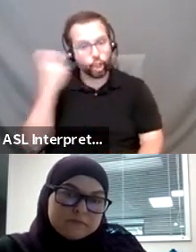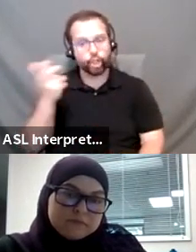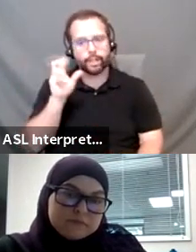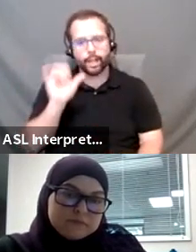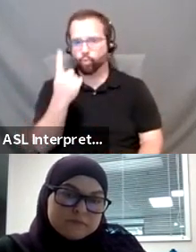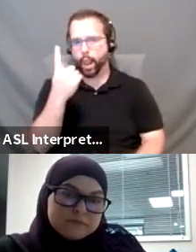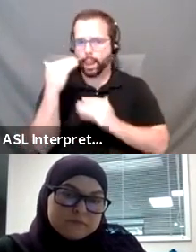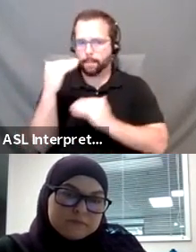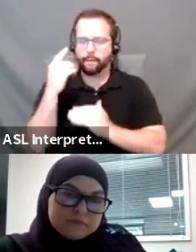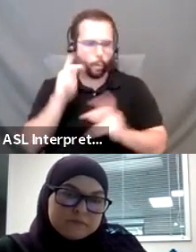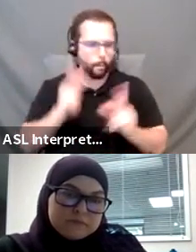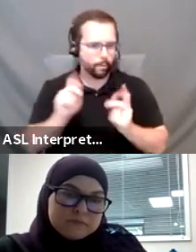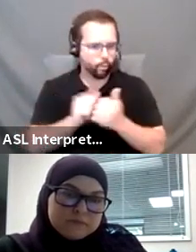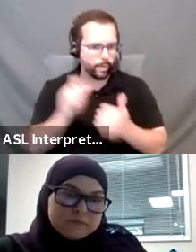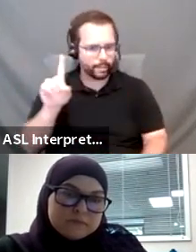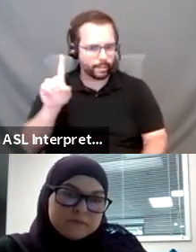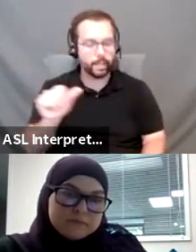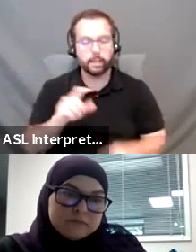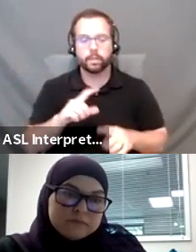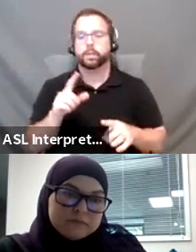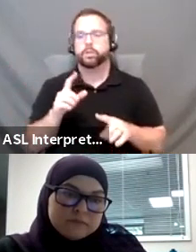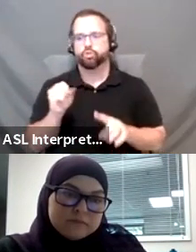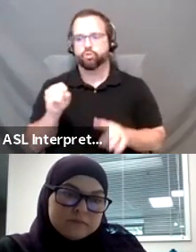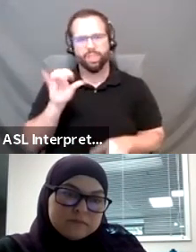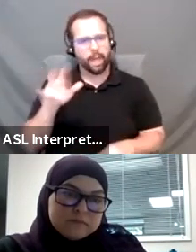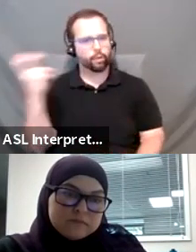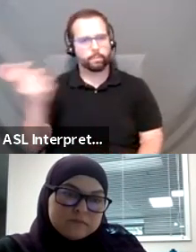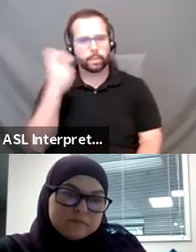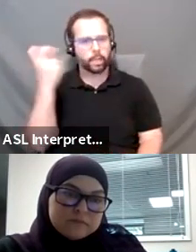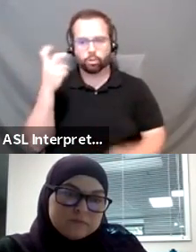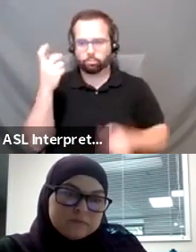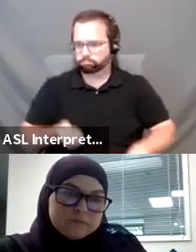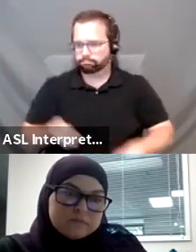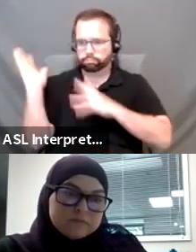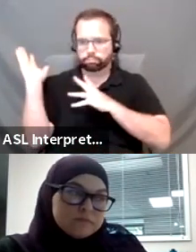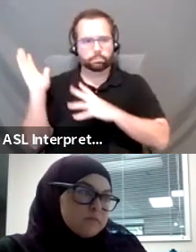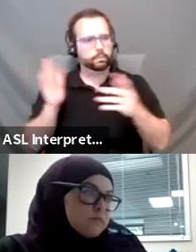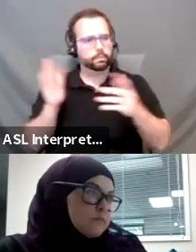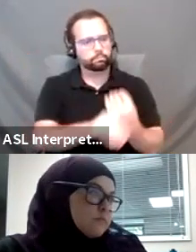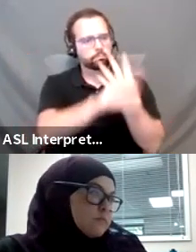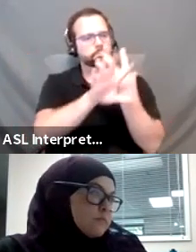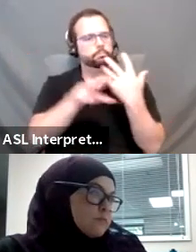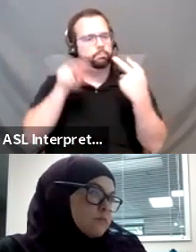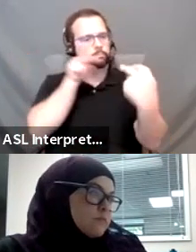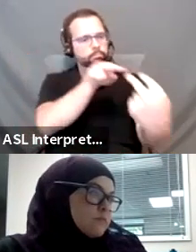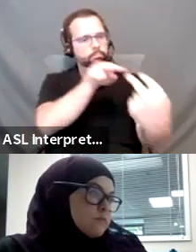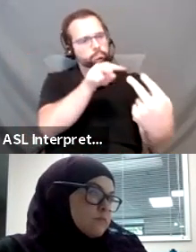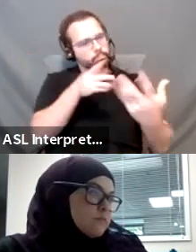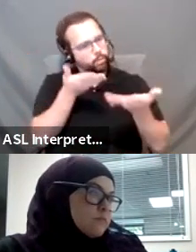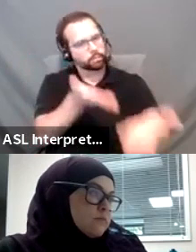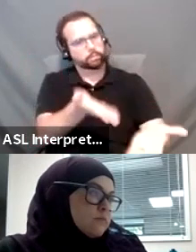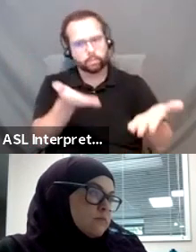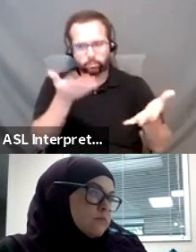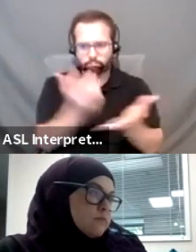that we're able to really kind of get at that and kind of make another step at being